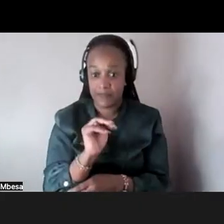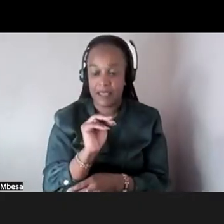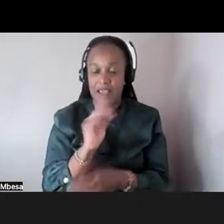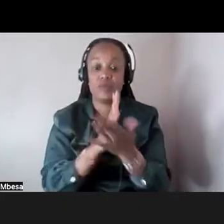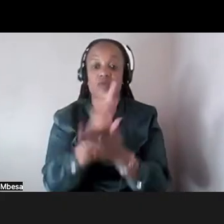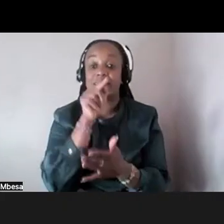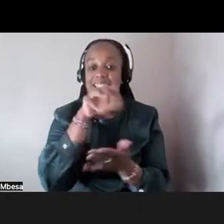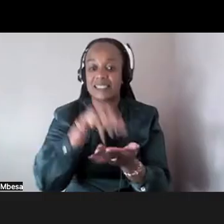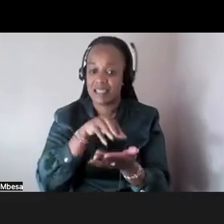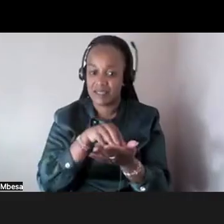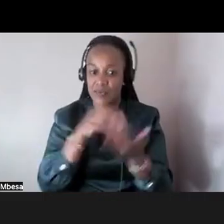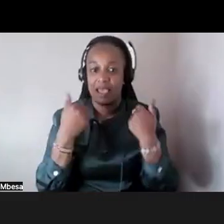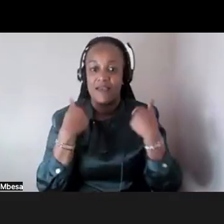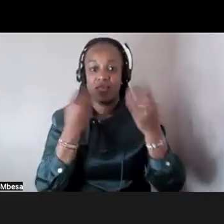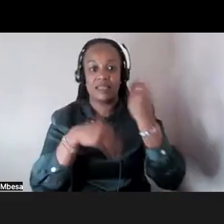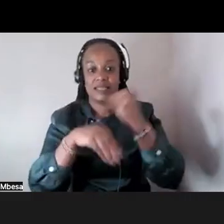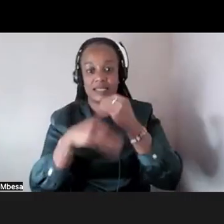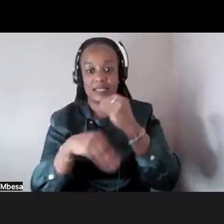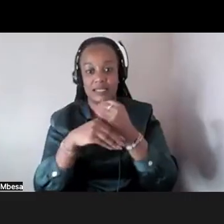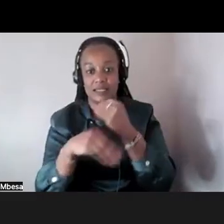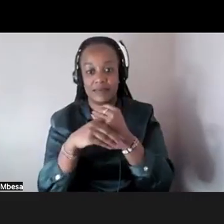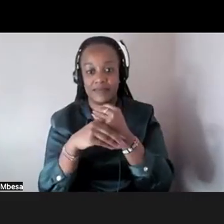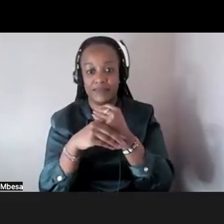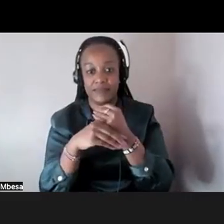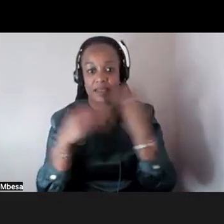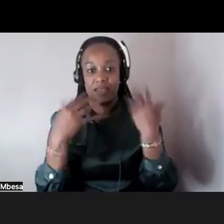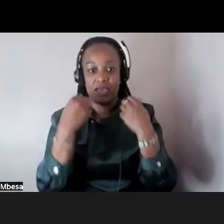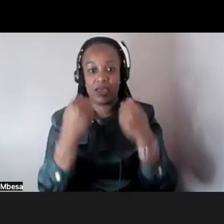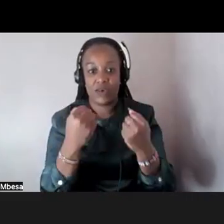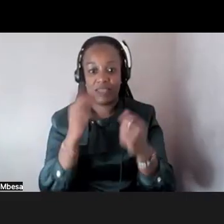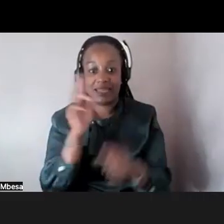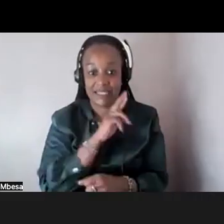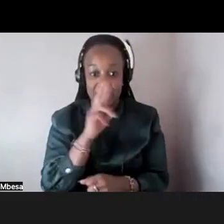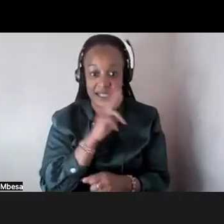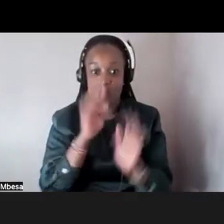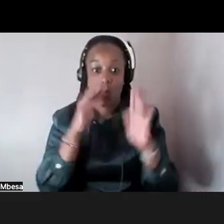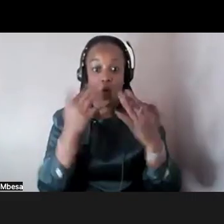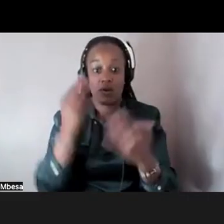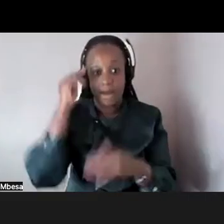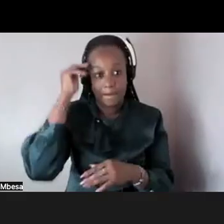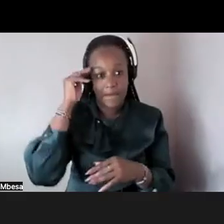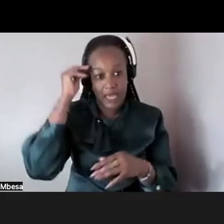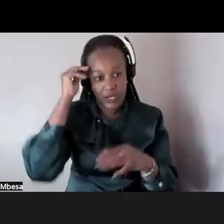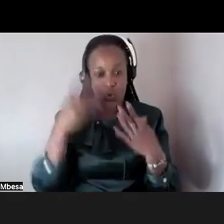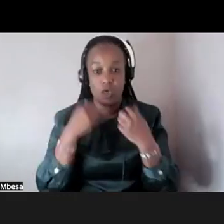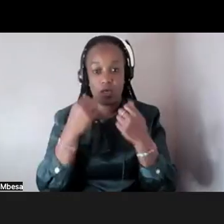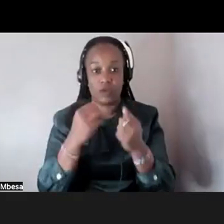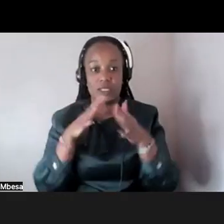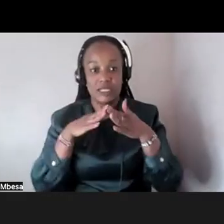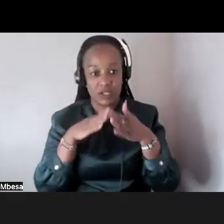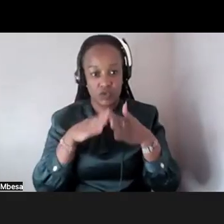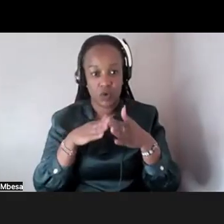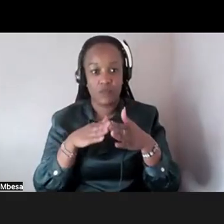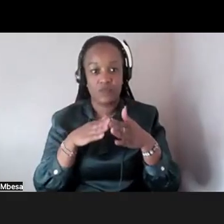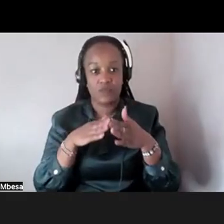these increase health risks, whether these are risks to physical health or mental health or sexual health. It's important to make sure that those